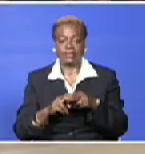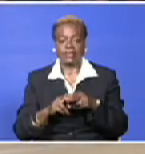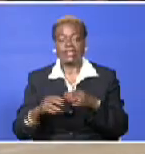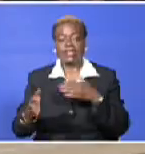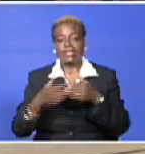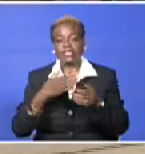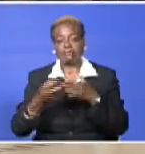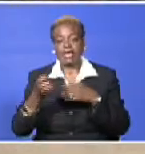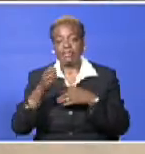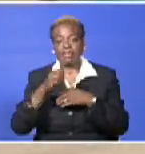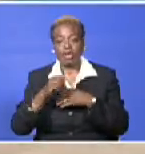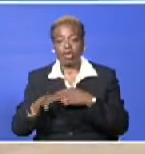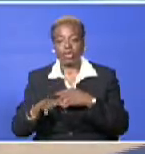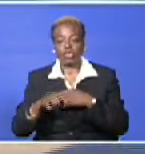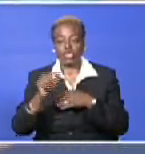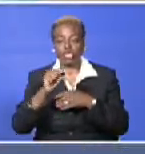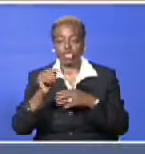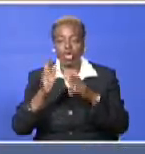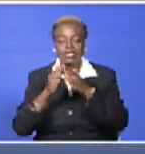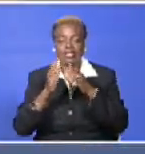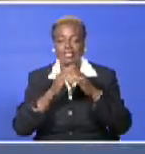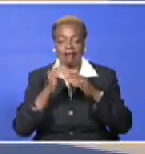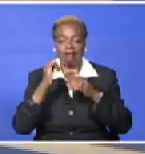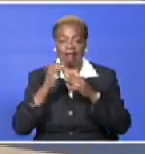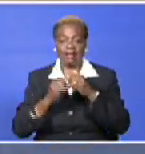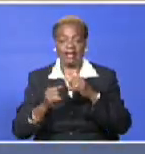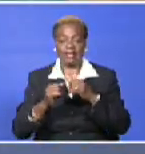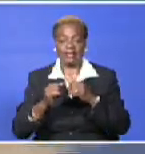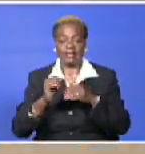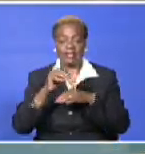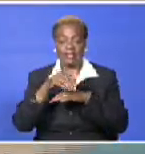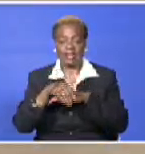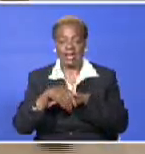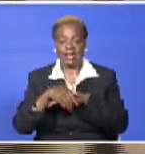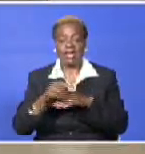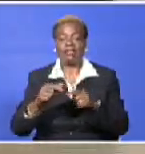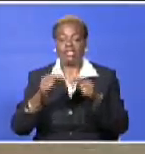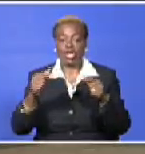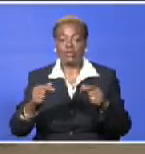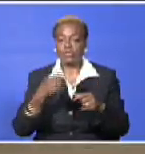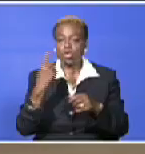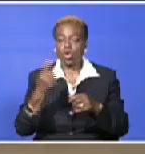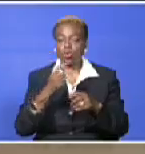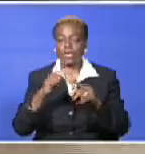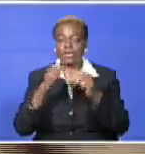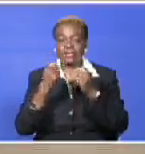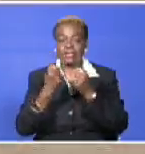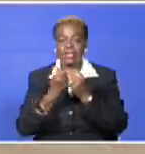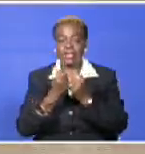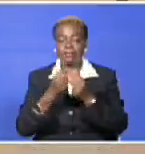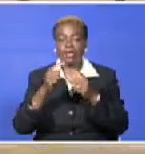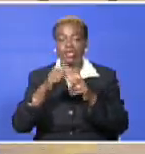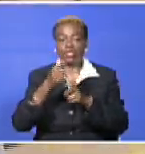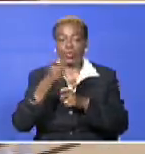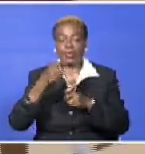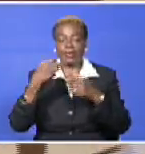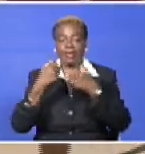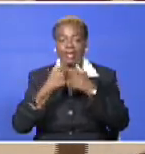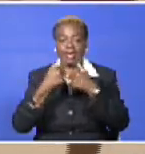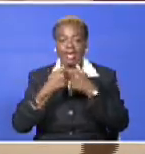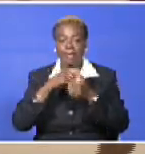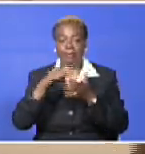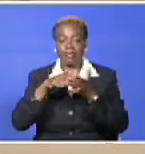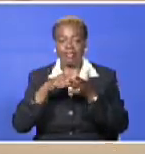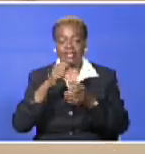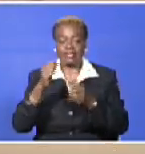Georgetown last night, the Giants remain the only local team to have won a game so far this year. Giants coach Perry Thompson happy with the 2